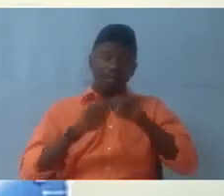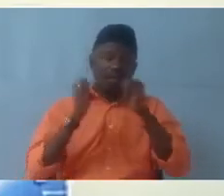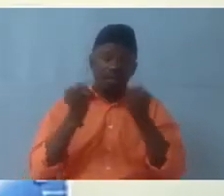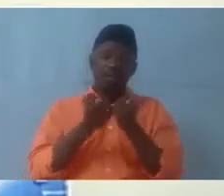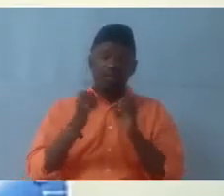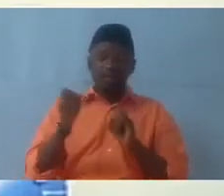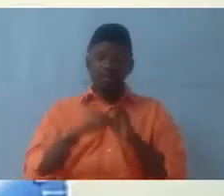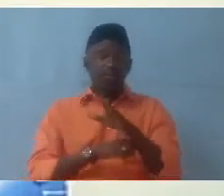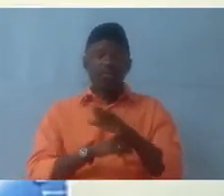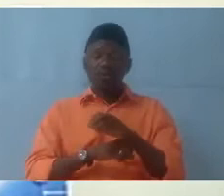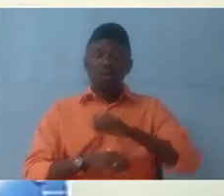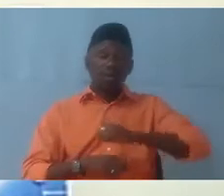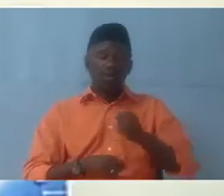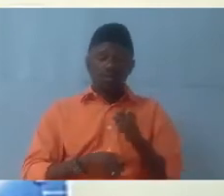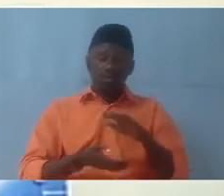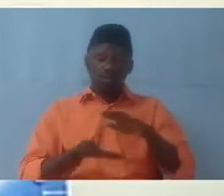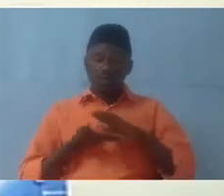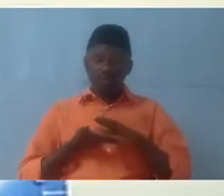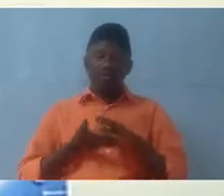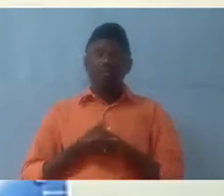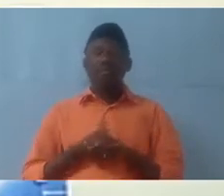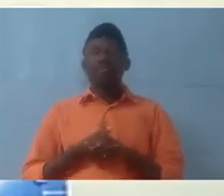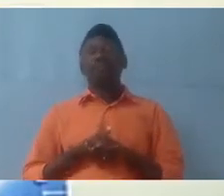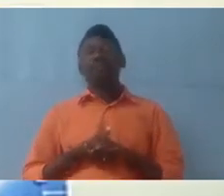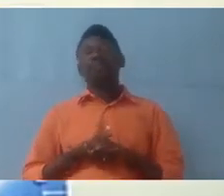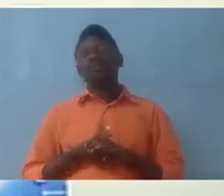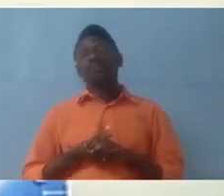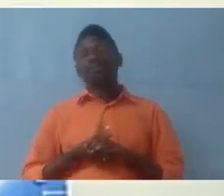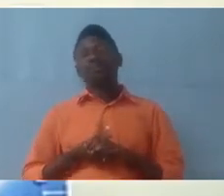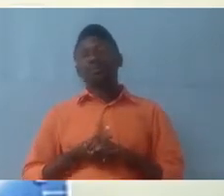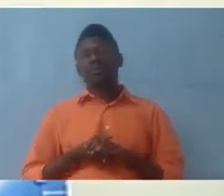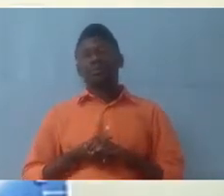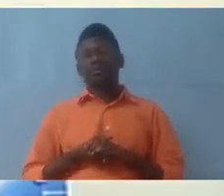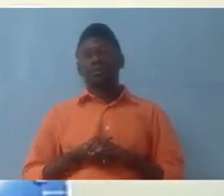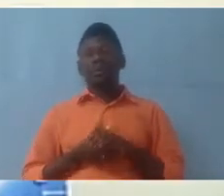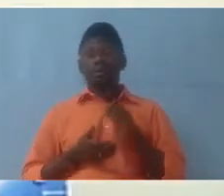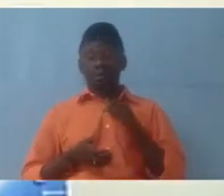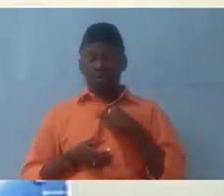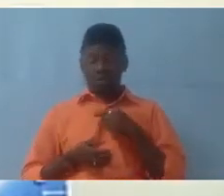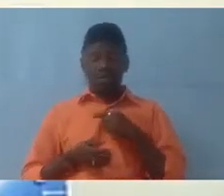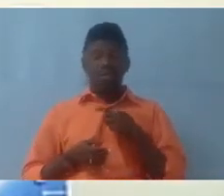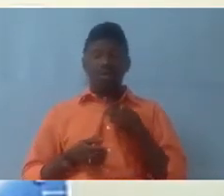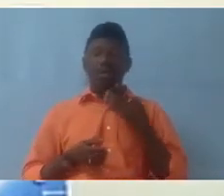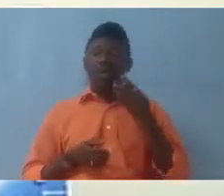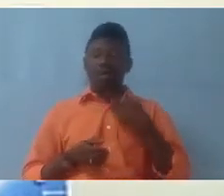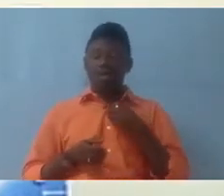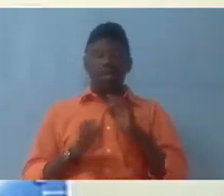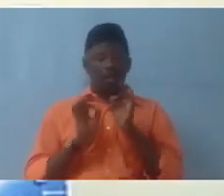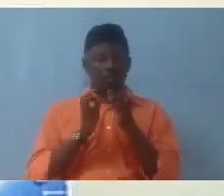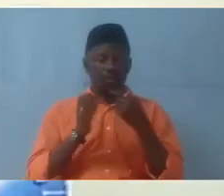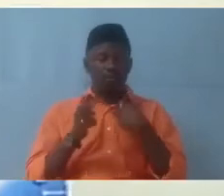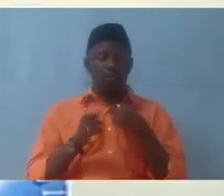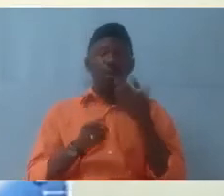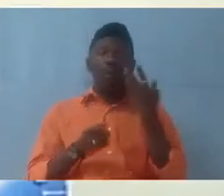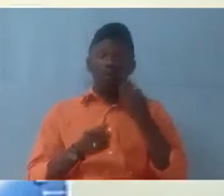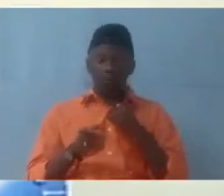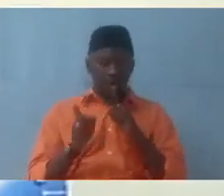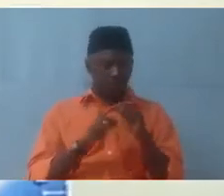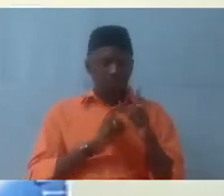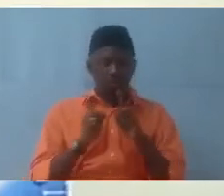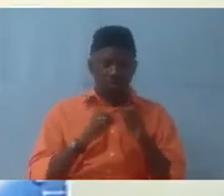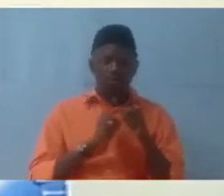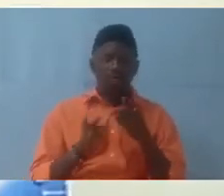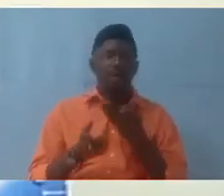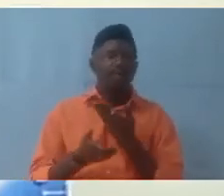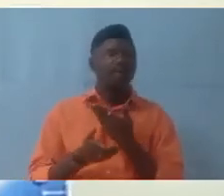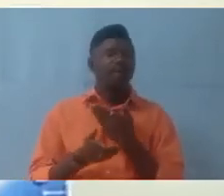father dafa bañona deg na digal gogu. But this arise out of a discussion I had with him. Way na li mu ngi ñewé ci waxtaan wi nga xamné ni mom la